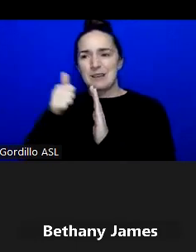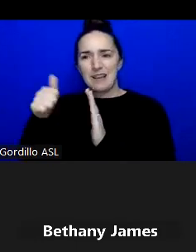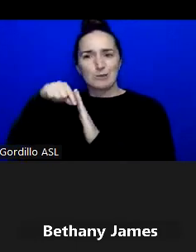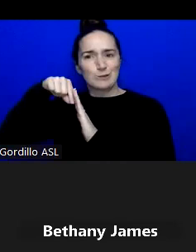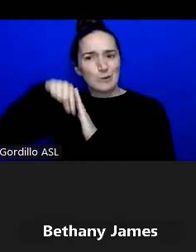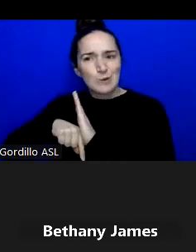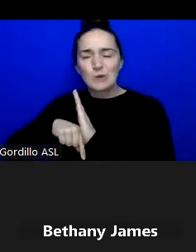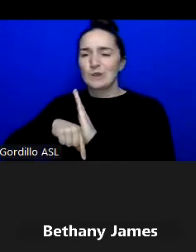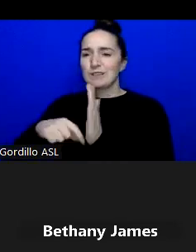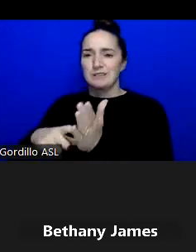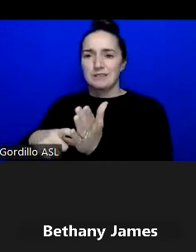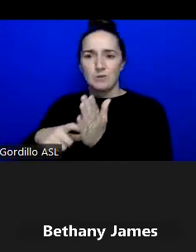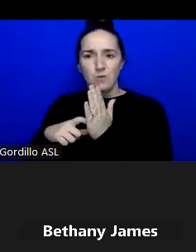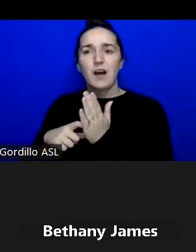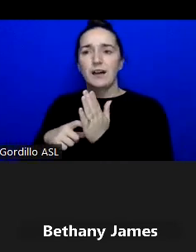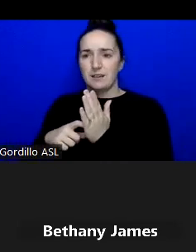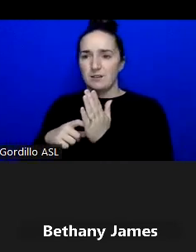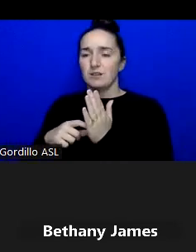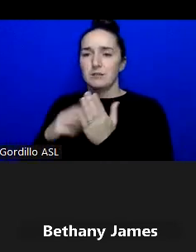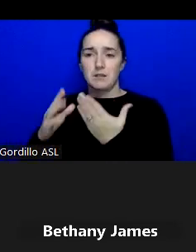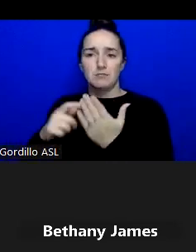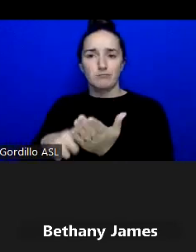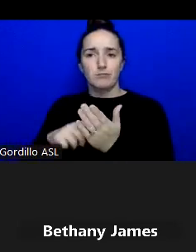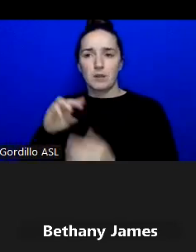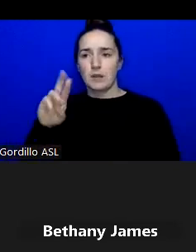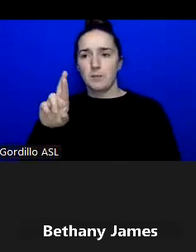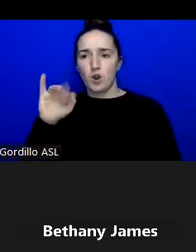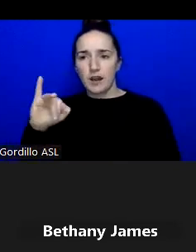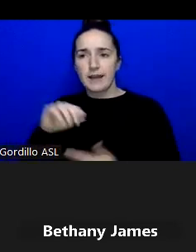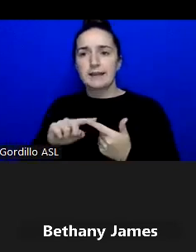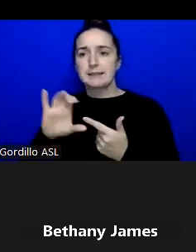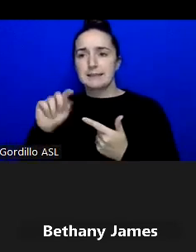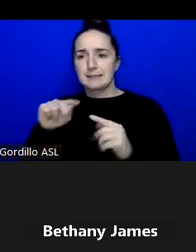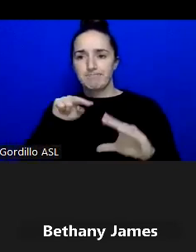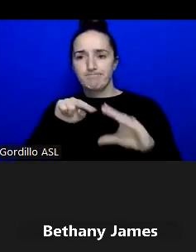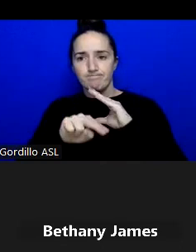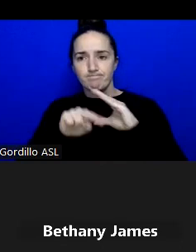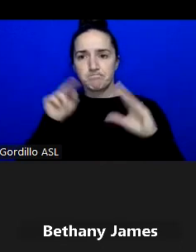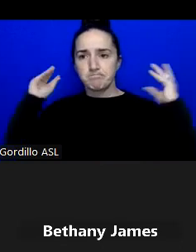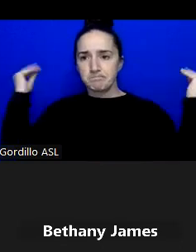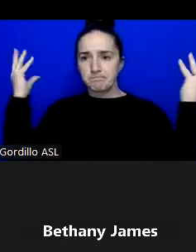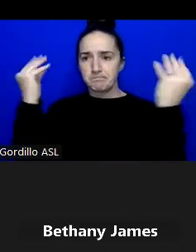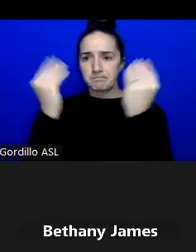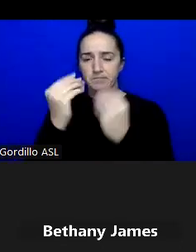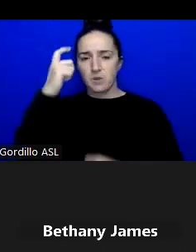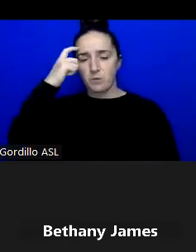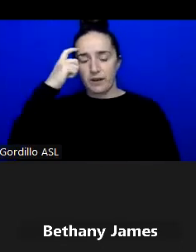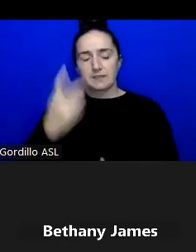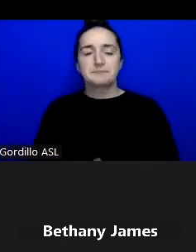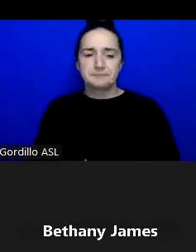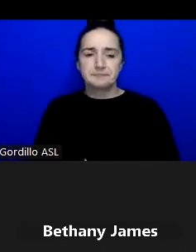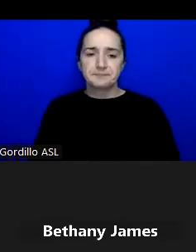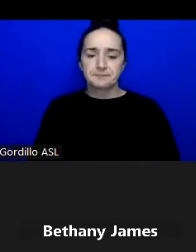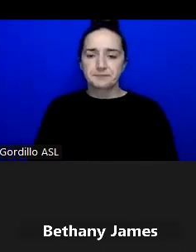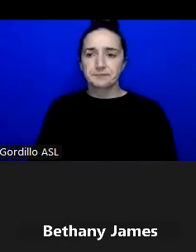look at it. They might need to have an MRI or a CT of the brain. So making sure that somebody knows